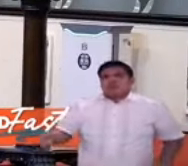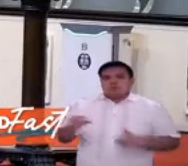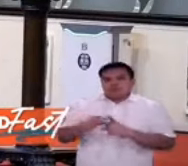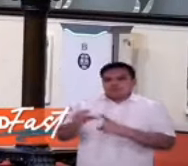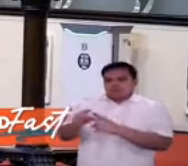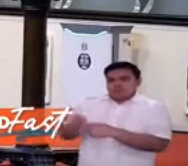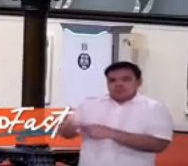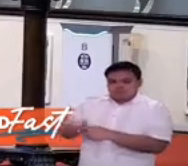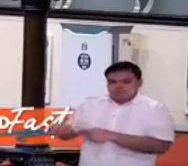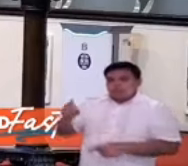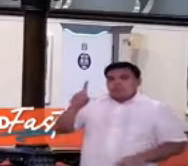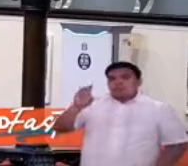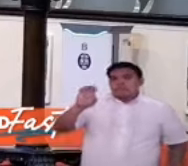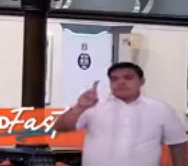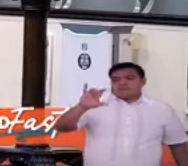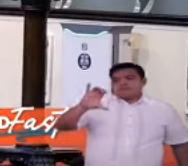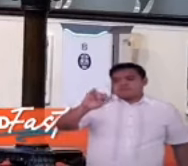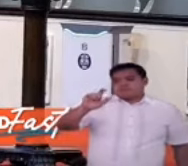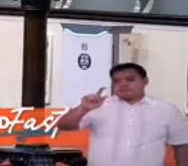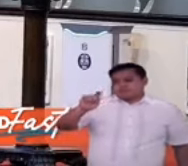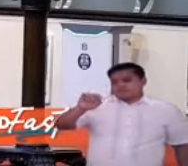for training is dedication.